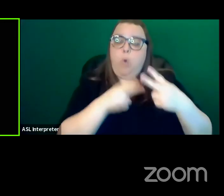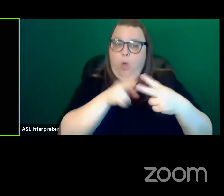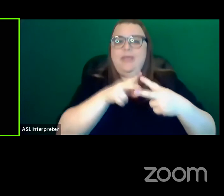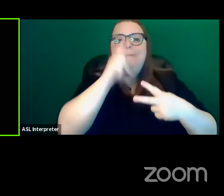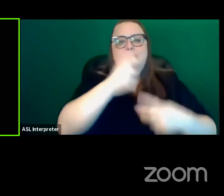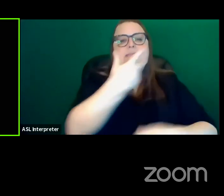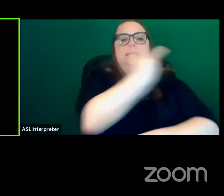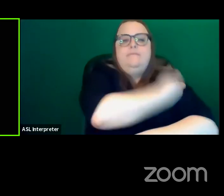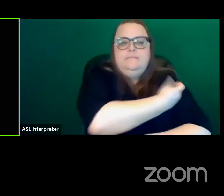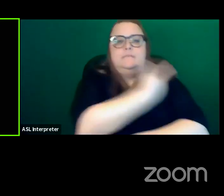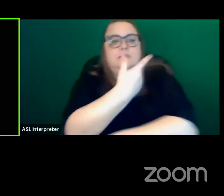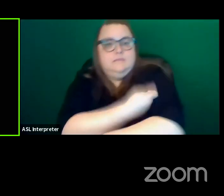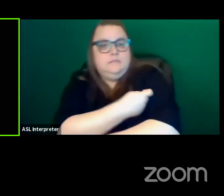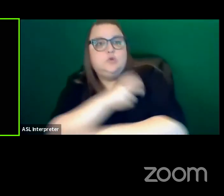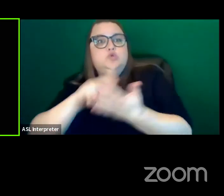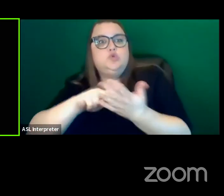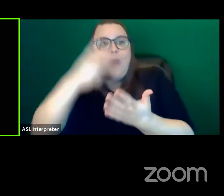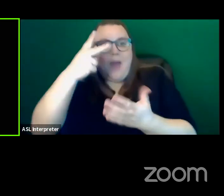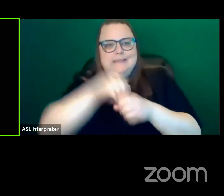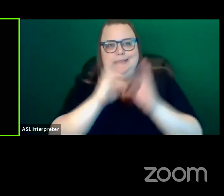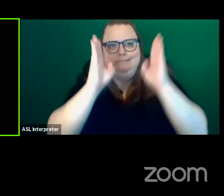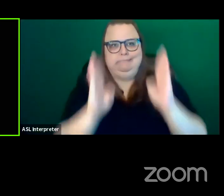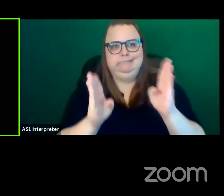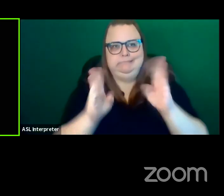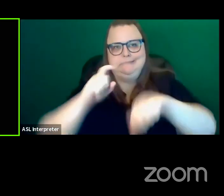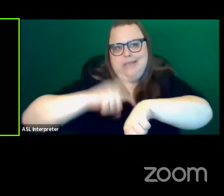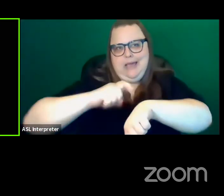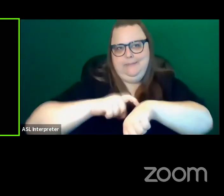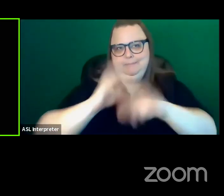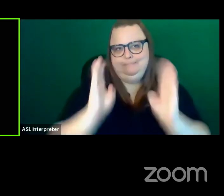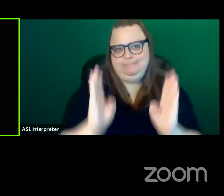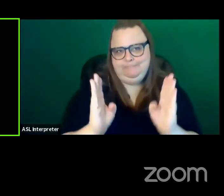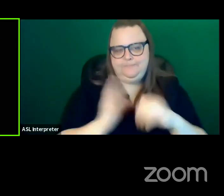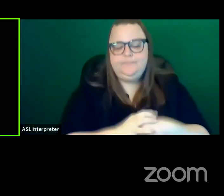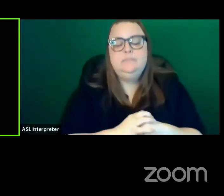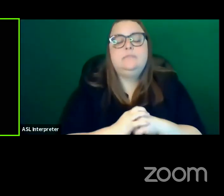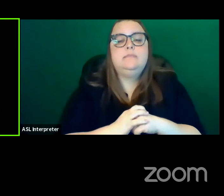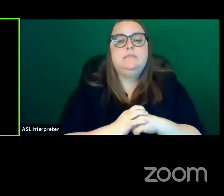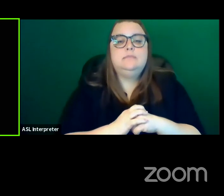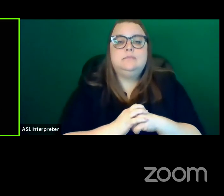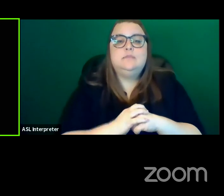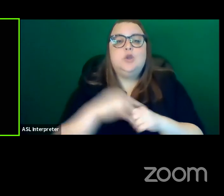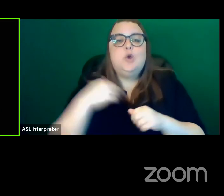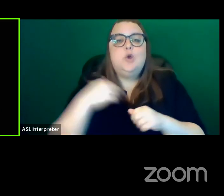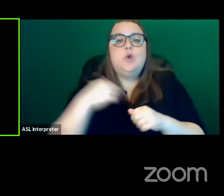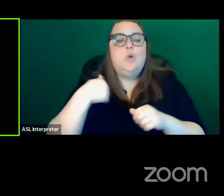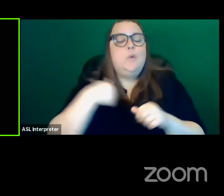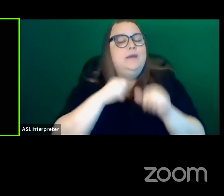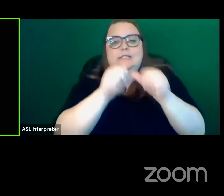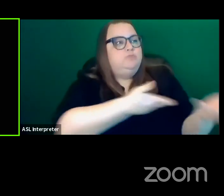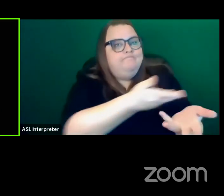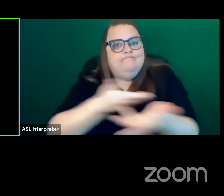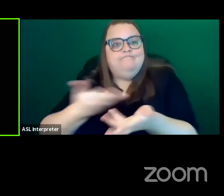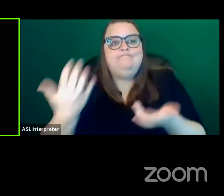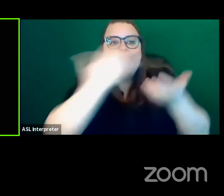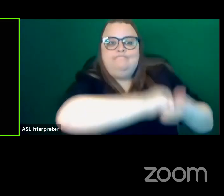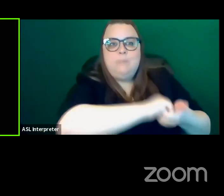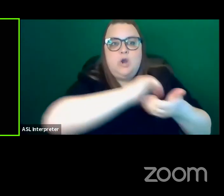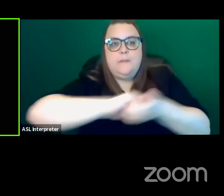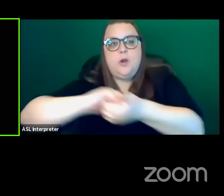administered with a set time frame in between. We continue to work with our partners statewide to share this